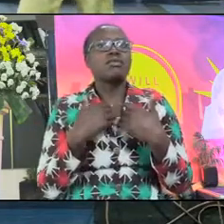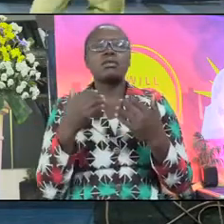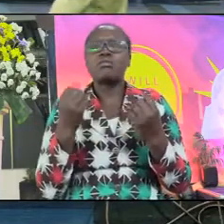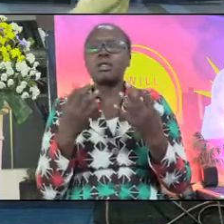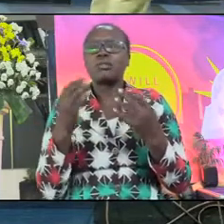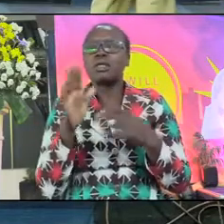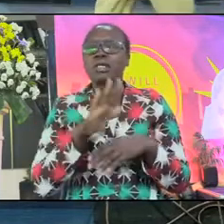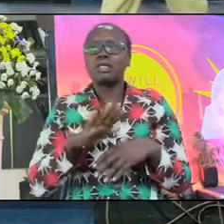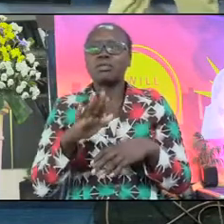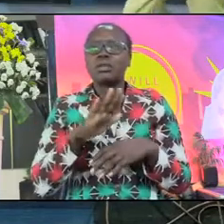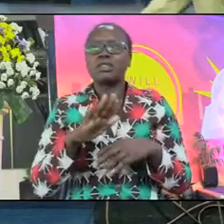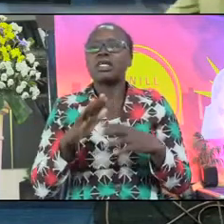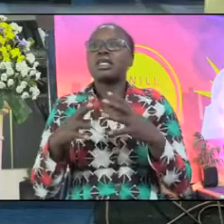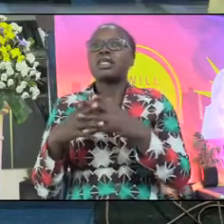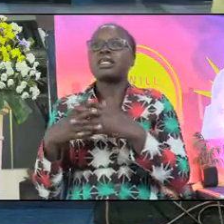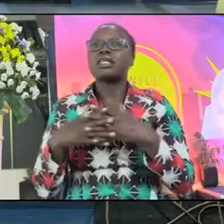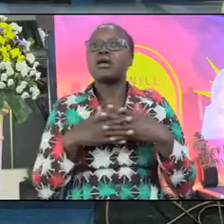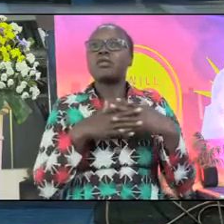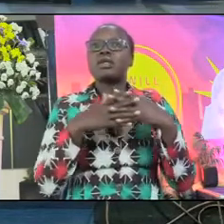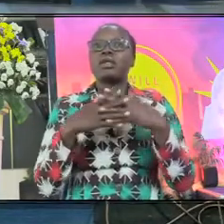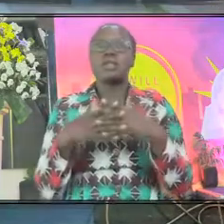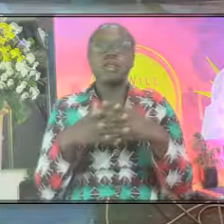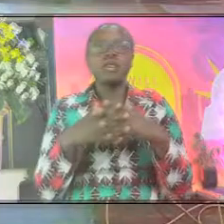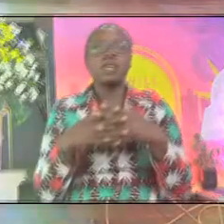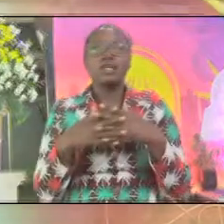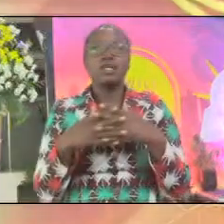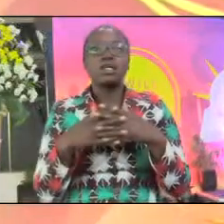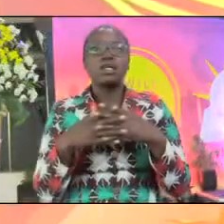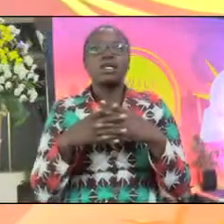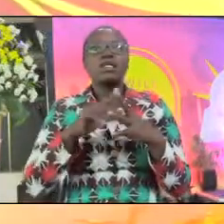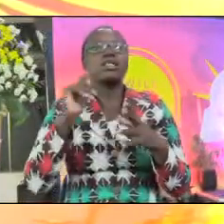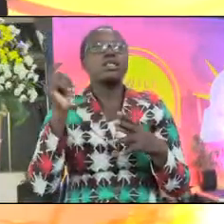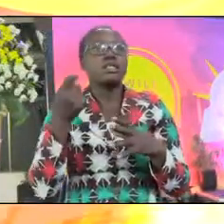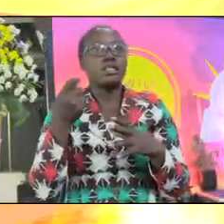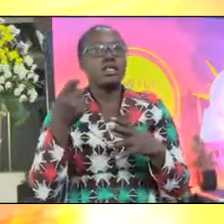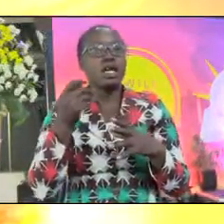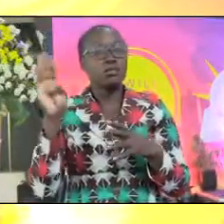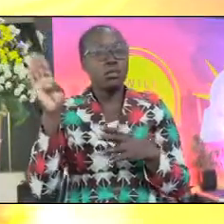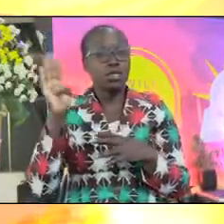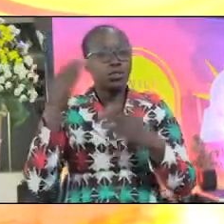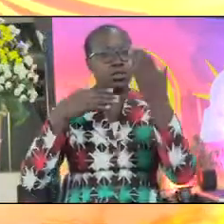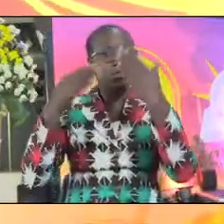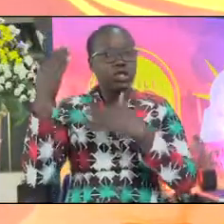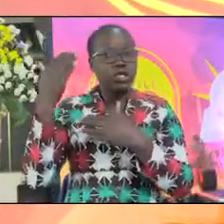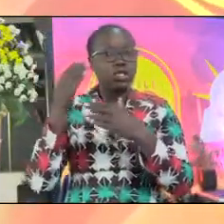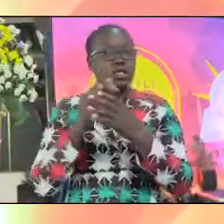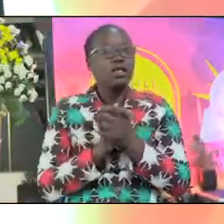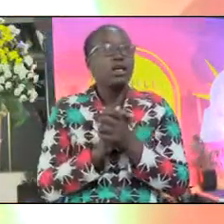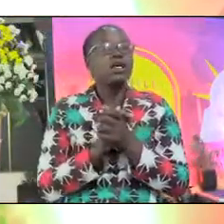places. I passed the United States. I pastored in Kenya and Barrington.